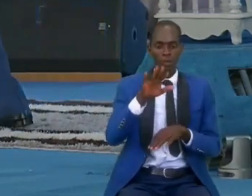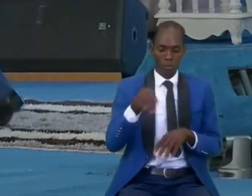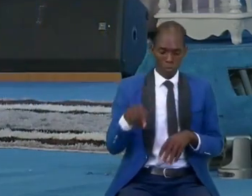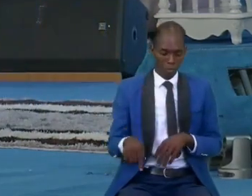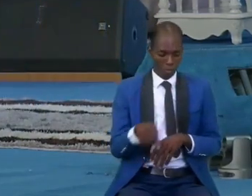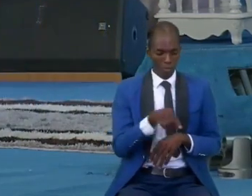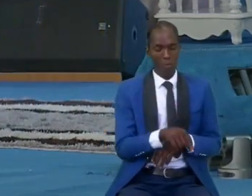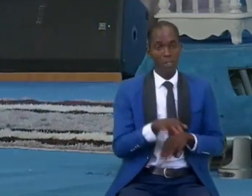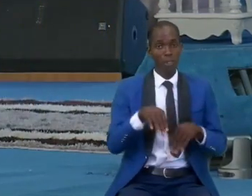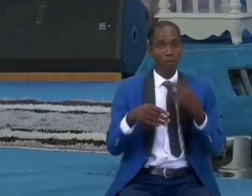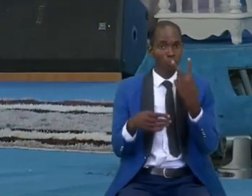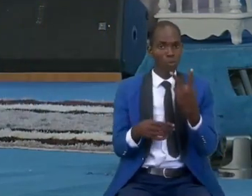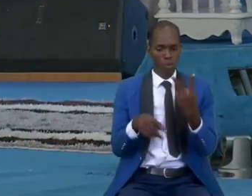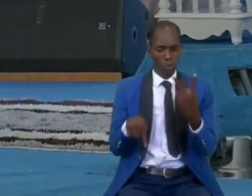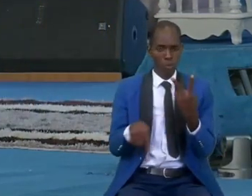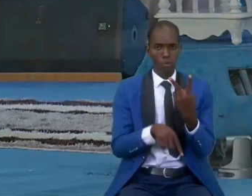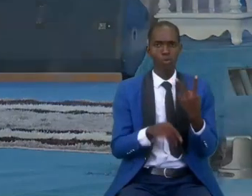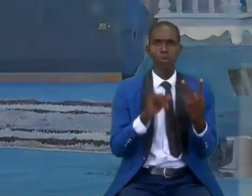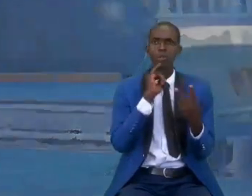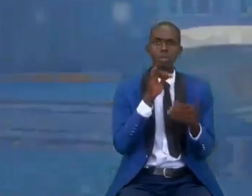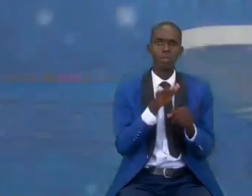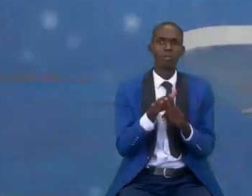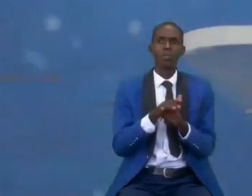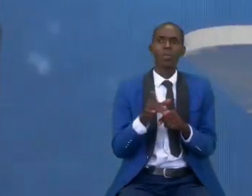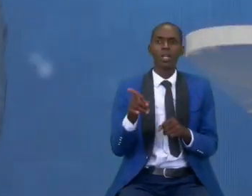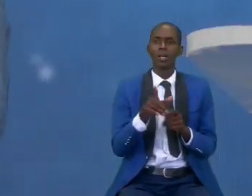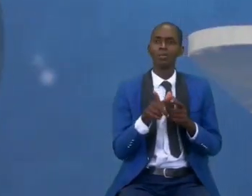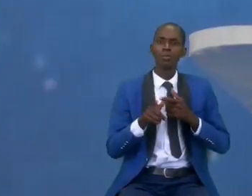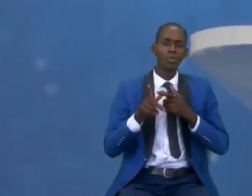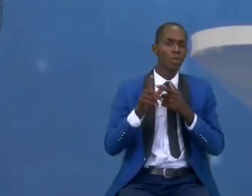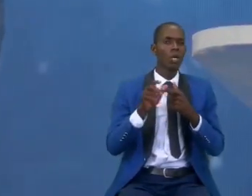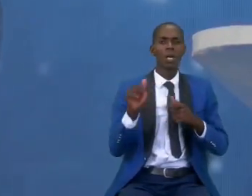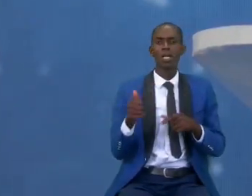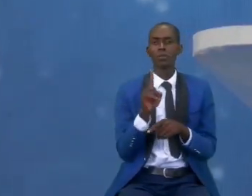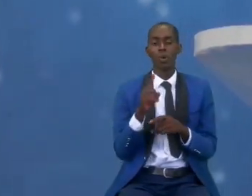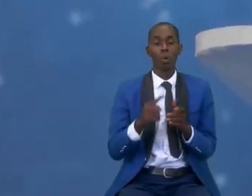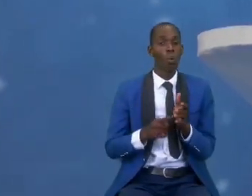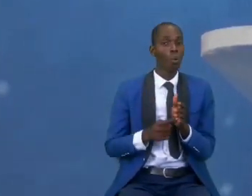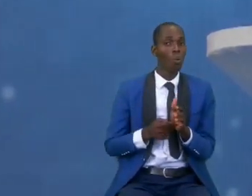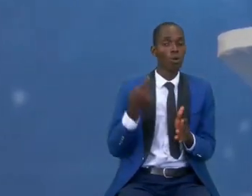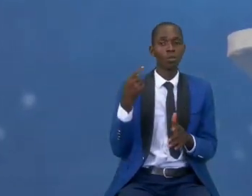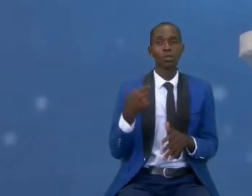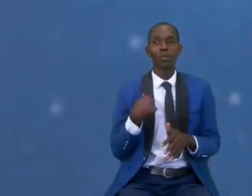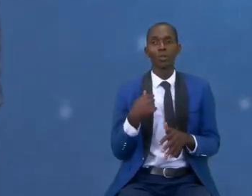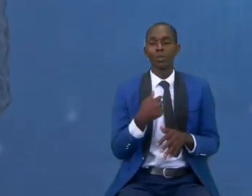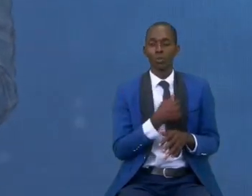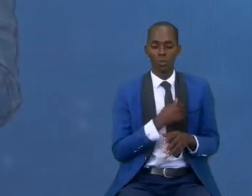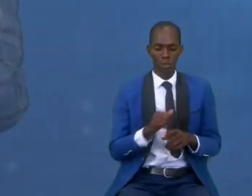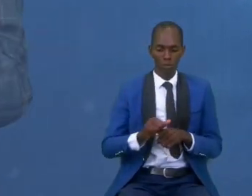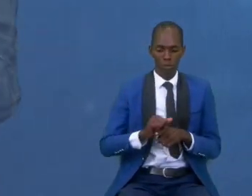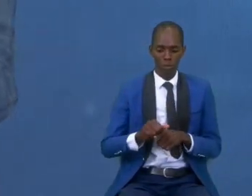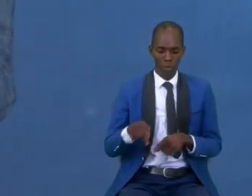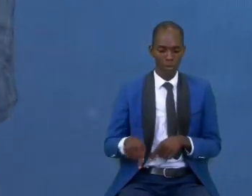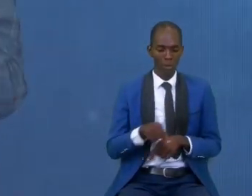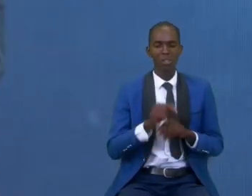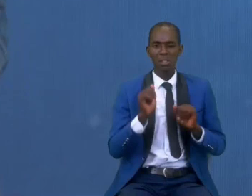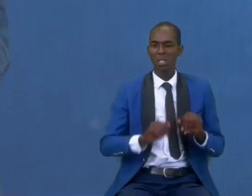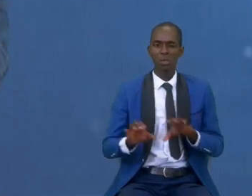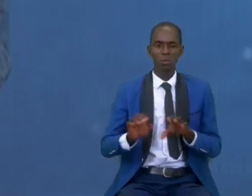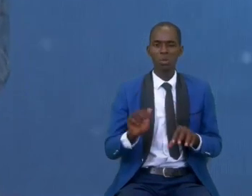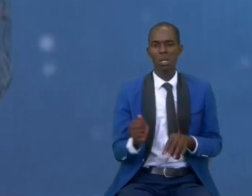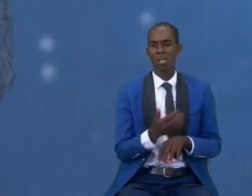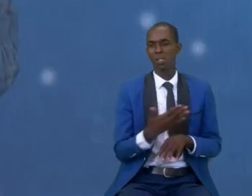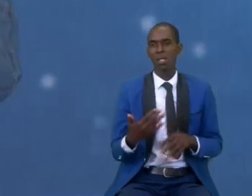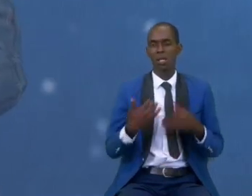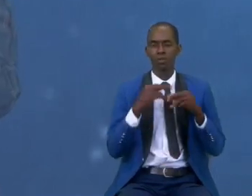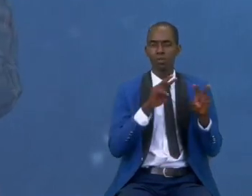anywhere. Once we train those legs, they can do anything. Have you looked at your eyes? Only two. And they are enough. Have you